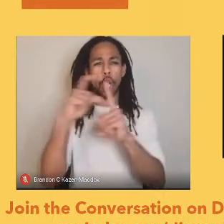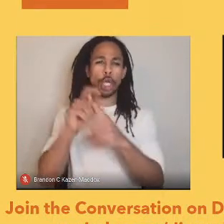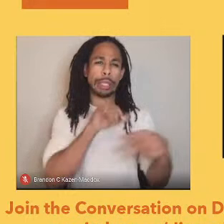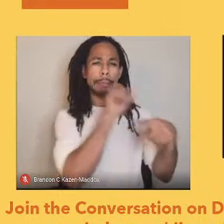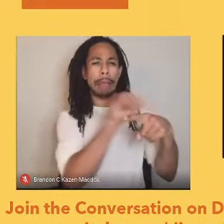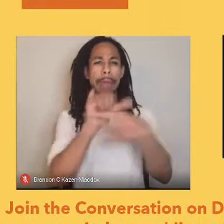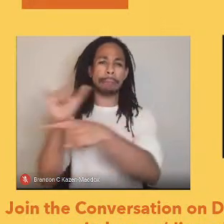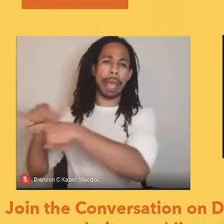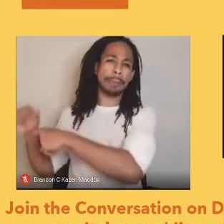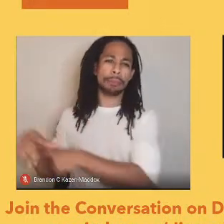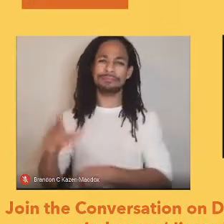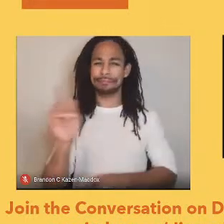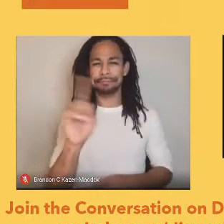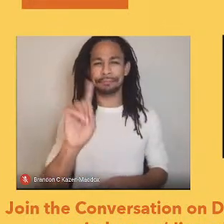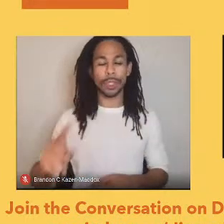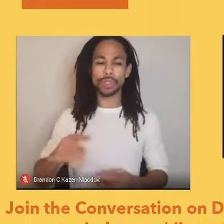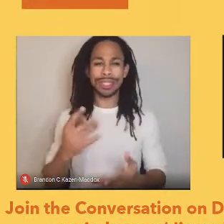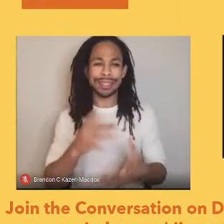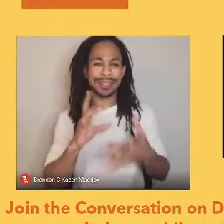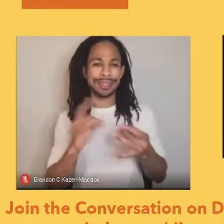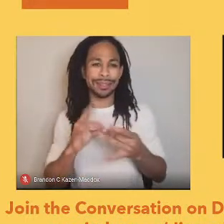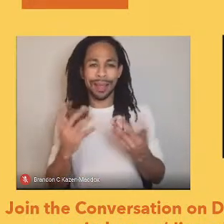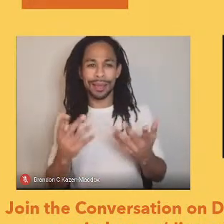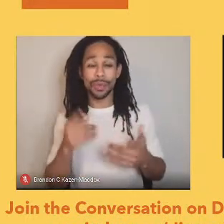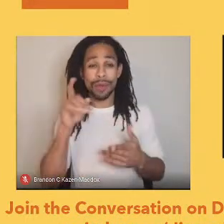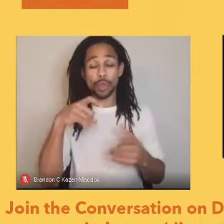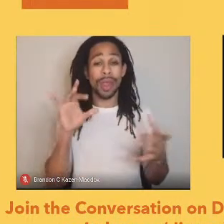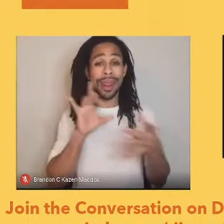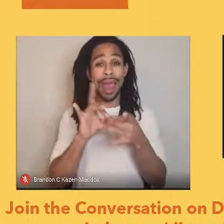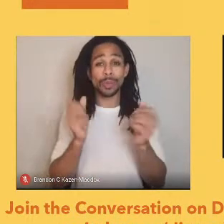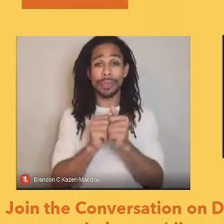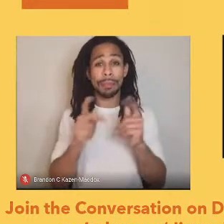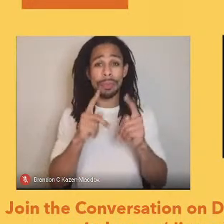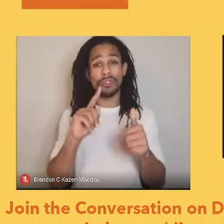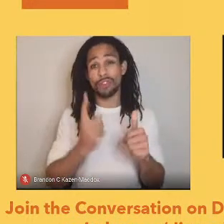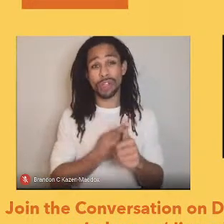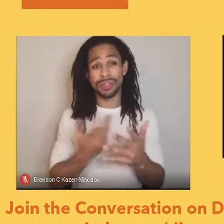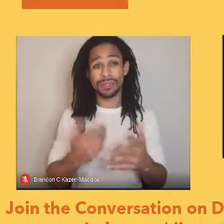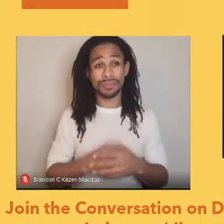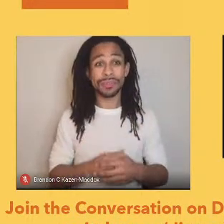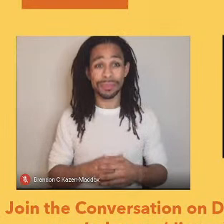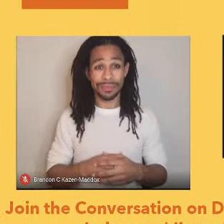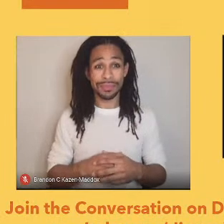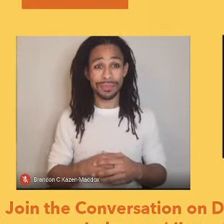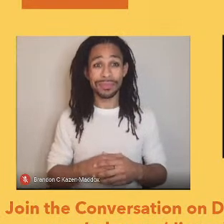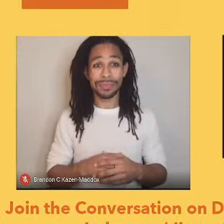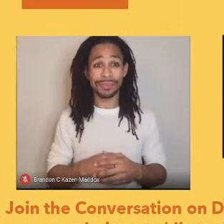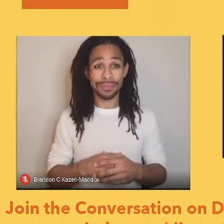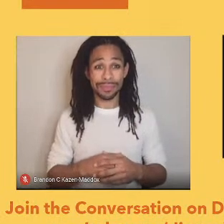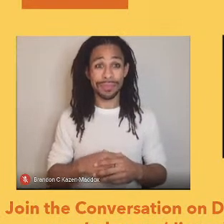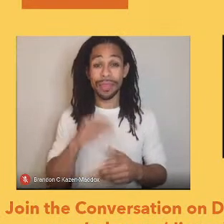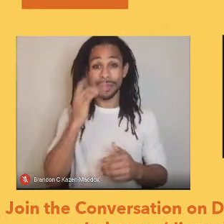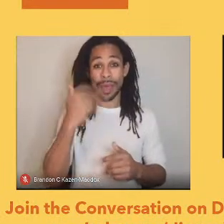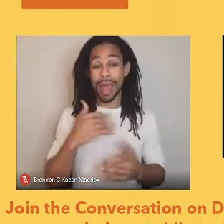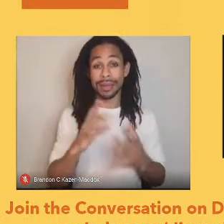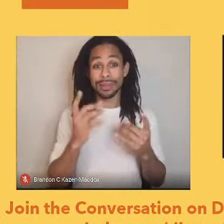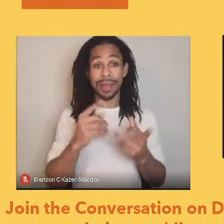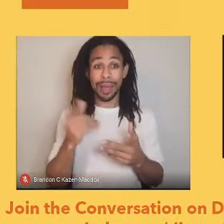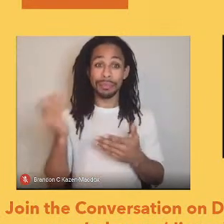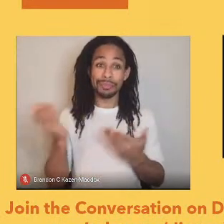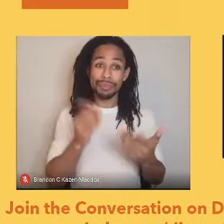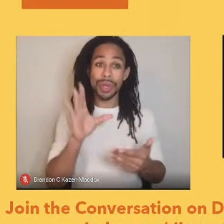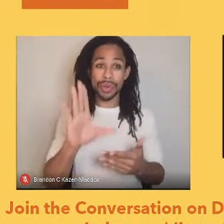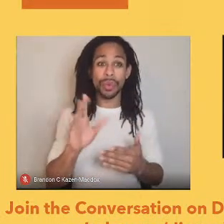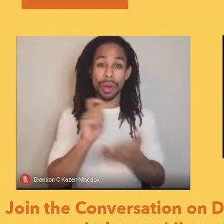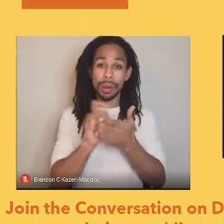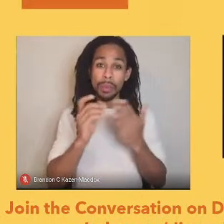Just kind of say what you're saying. You have to connect as people first. I truly do believe it. That's why I always say, bring your composer and your writer,